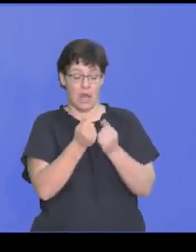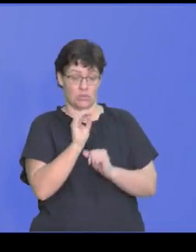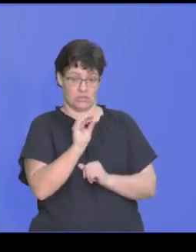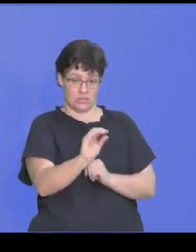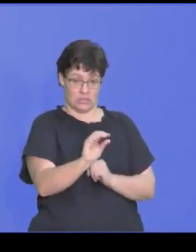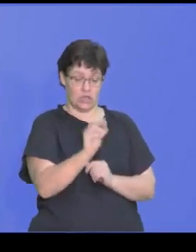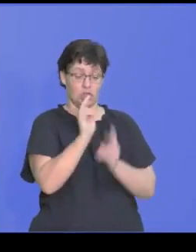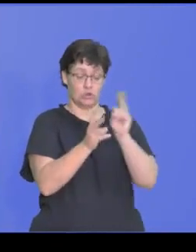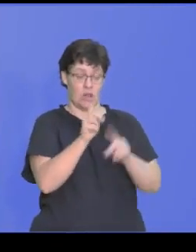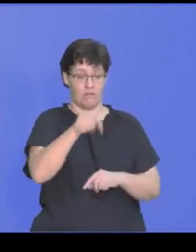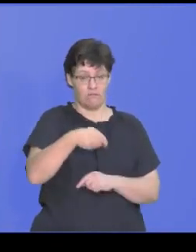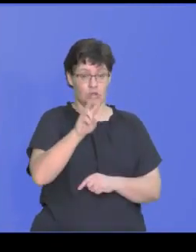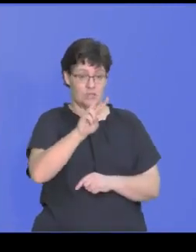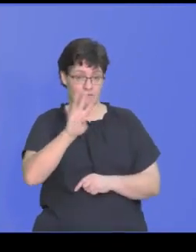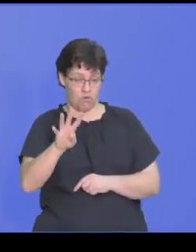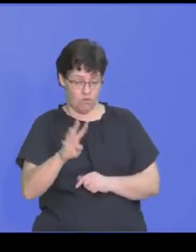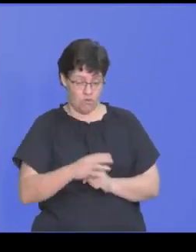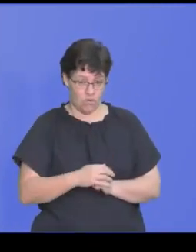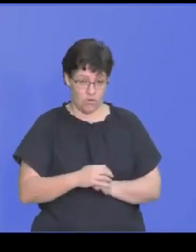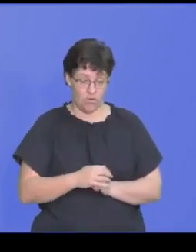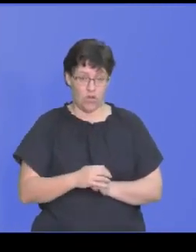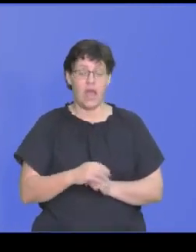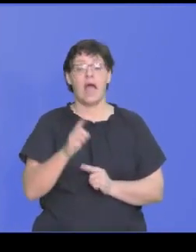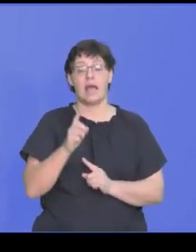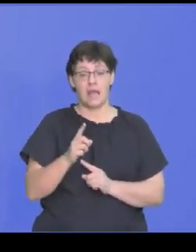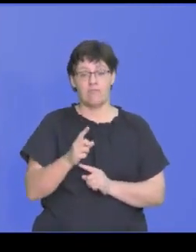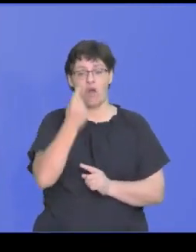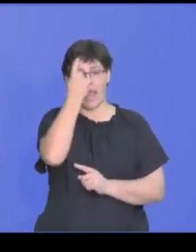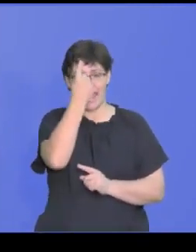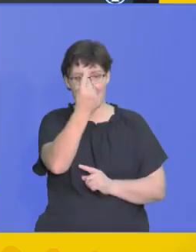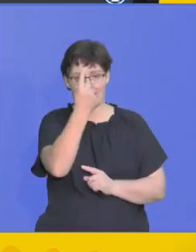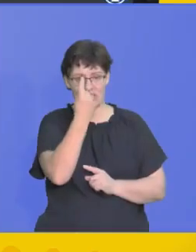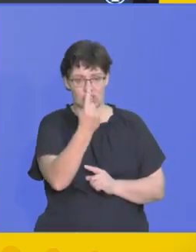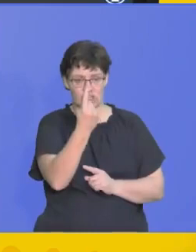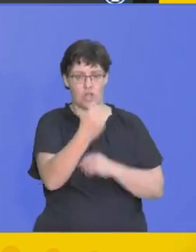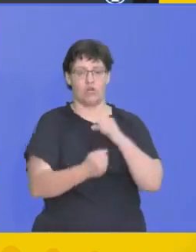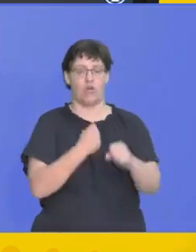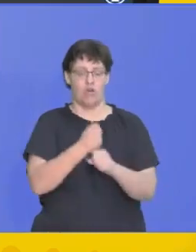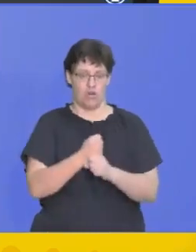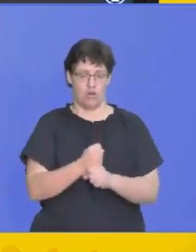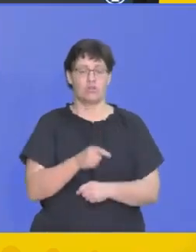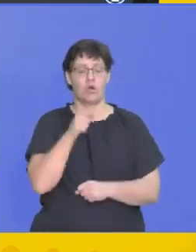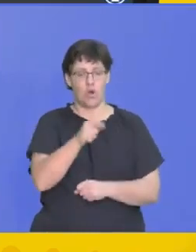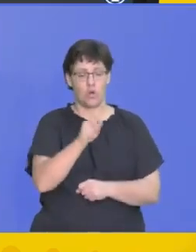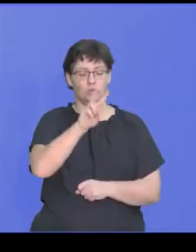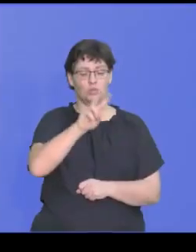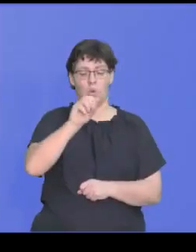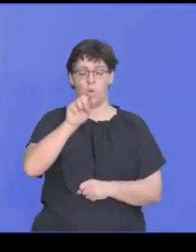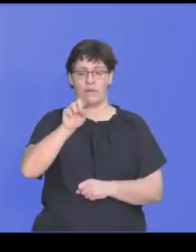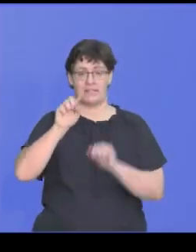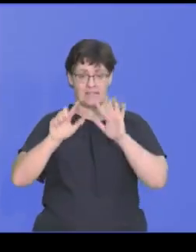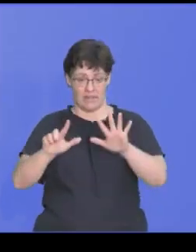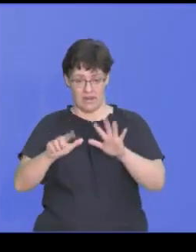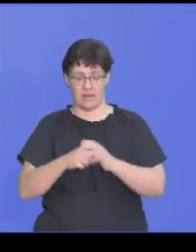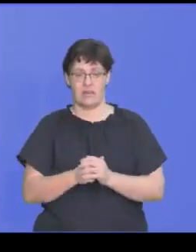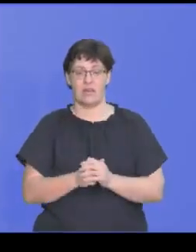amounts, that's 12 Rand 24, okay, and we do this for every single year. So this was in